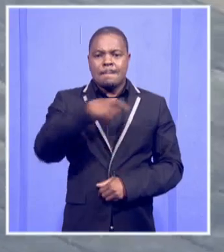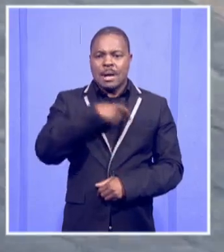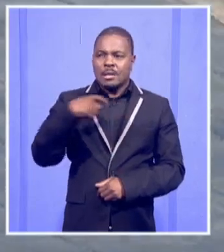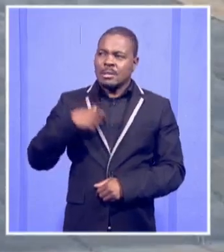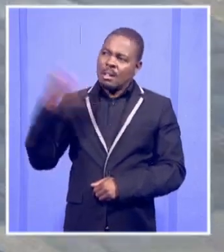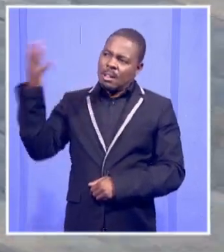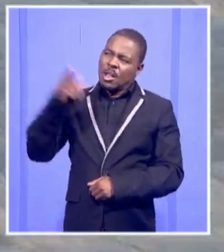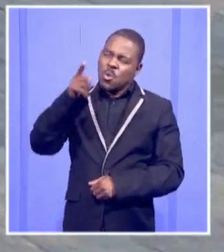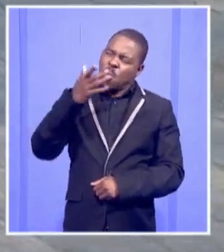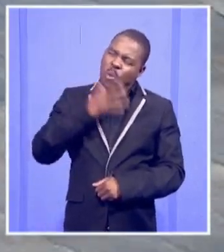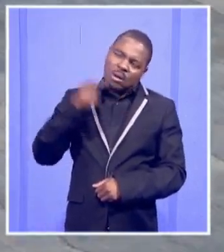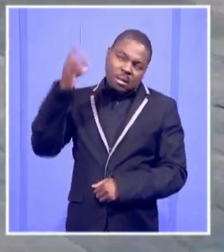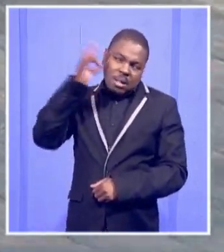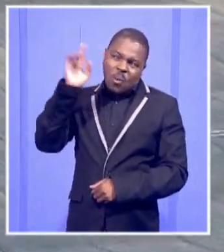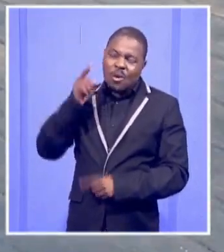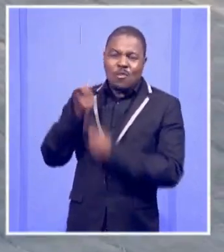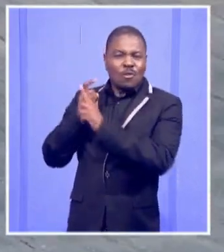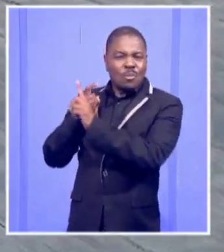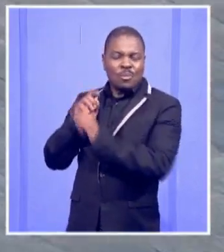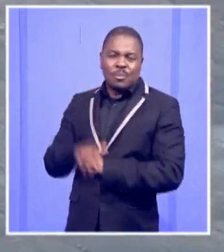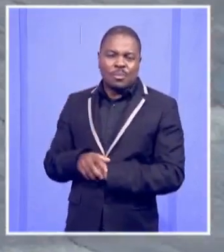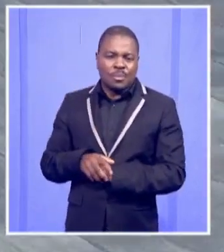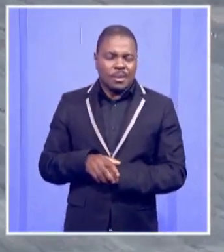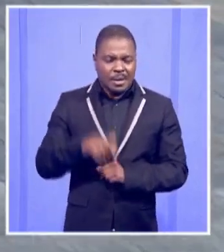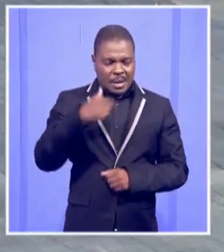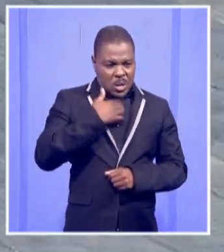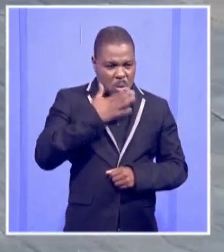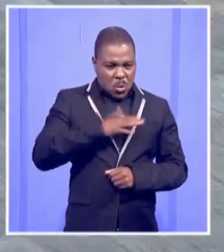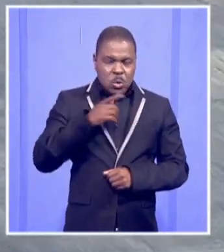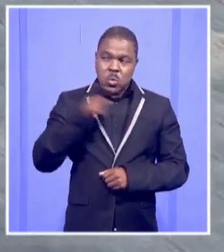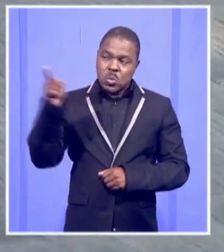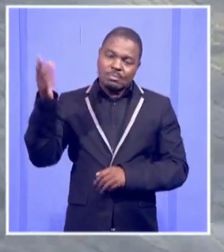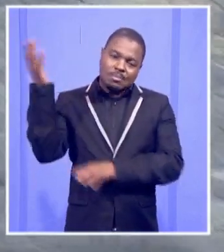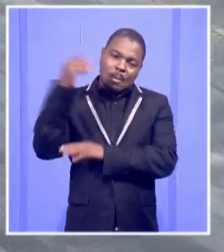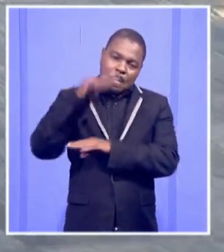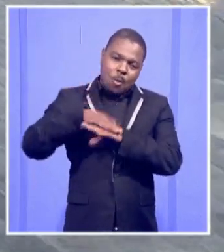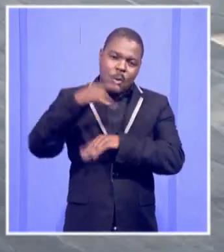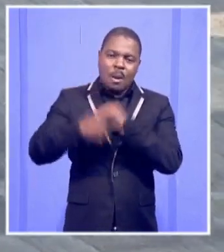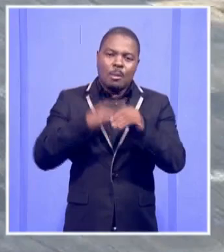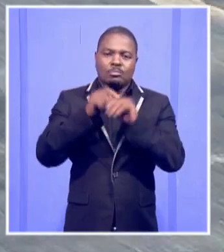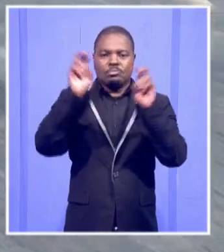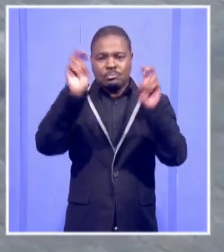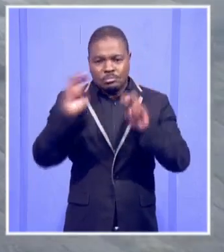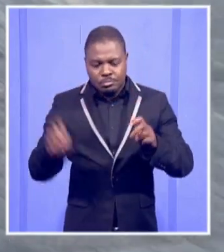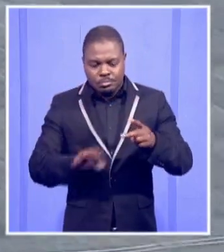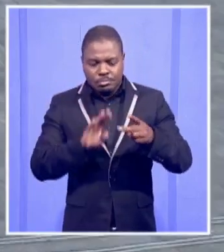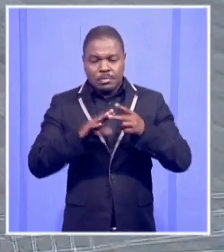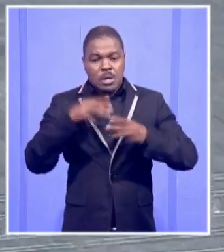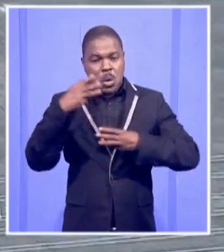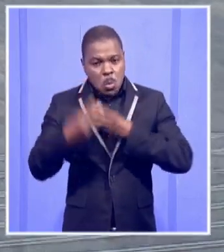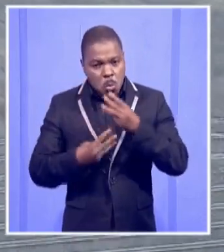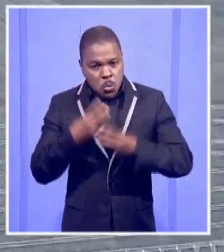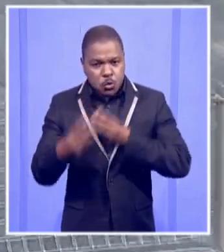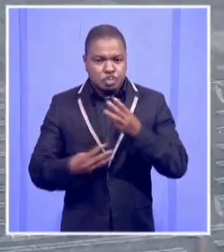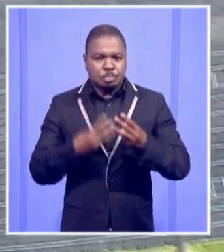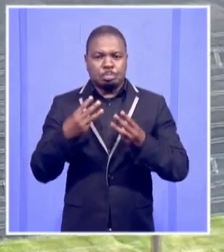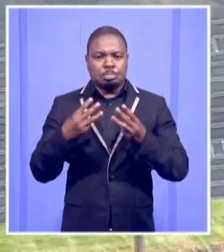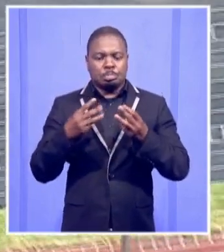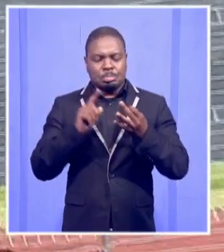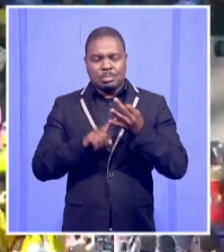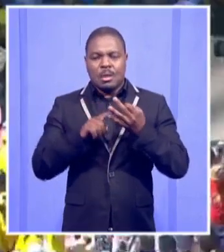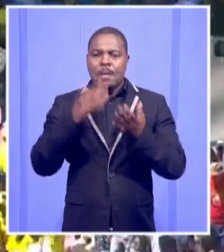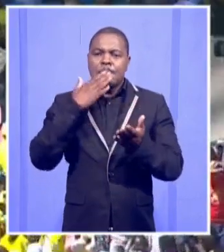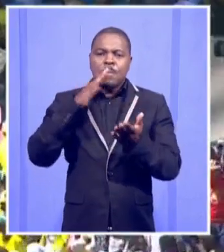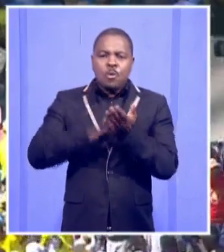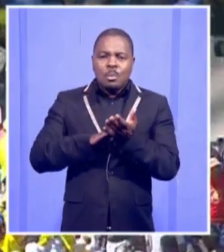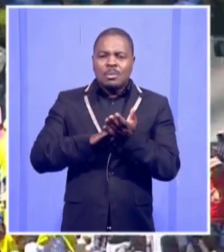I'm expecting the president to state more on the energy, to state more on employment, to fulfill the promises that